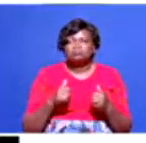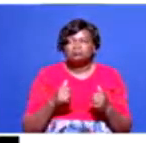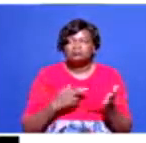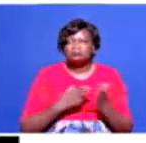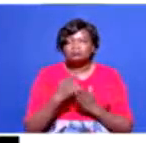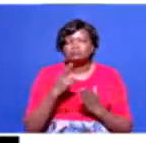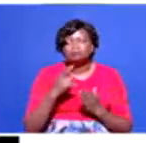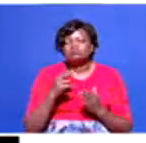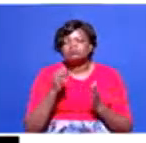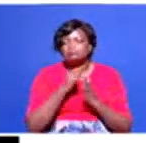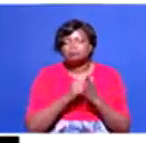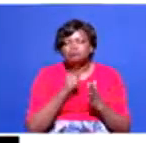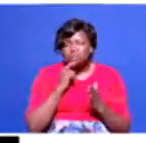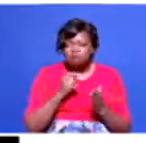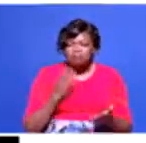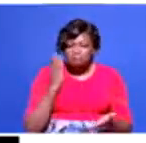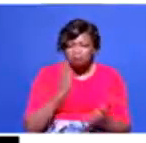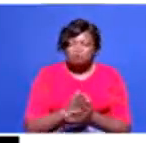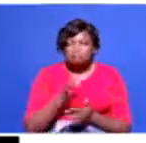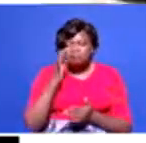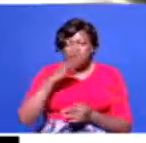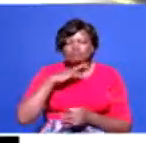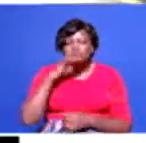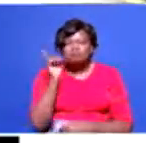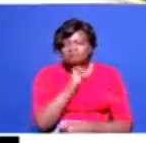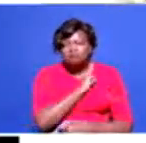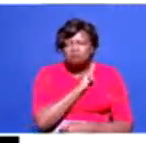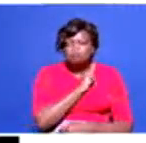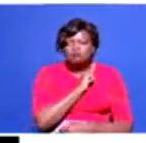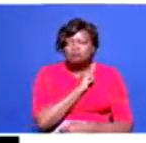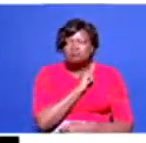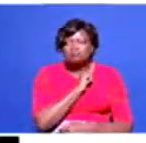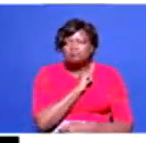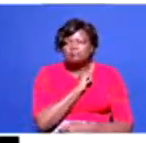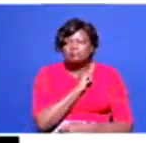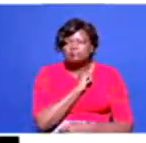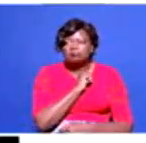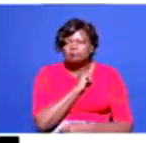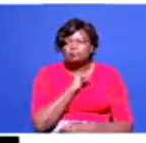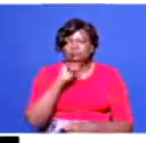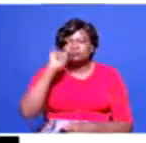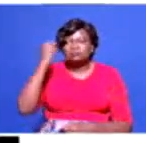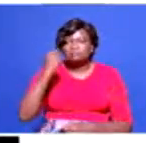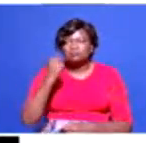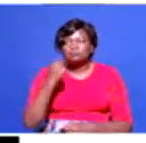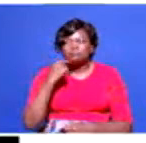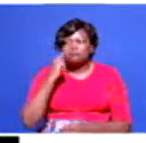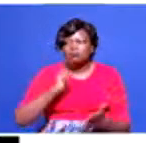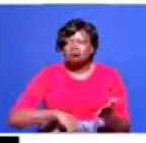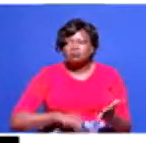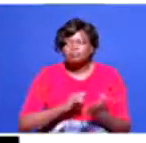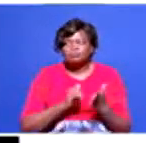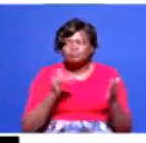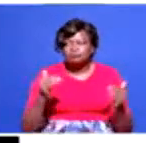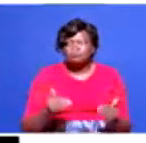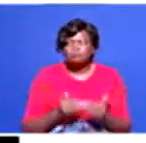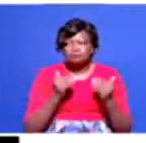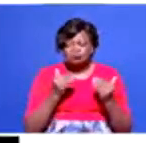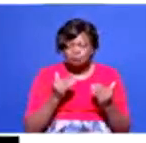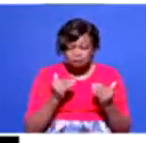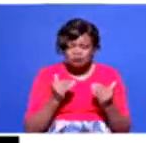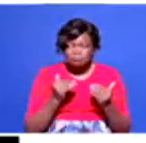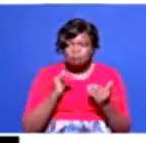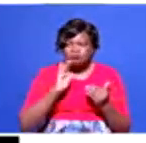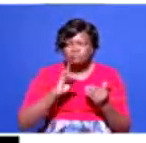the curtains are falling on the former president Mwai Kibaki, Kenyans say the impact of his services